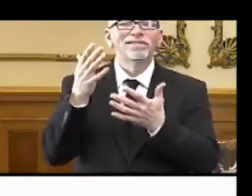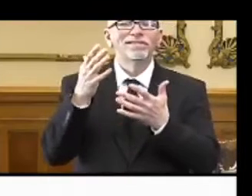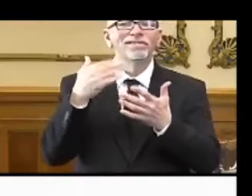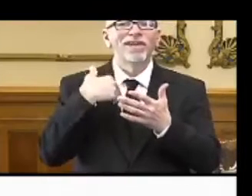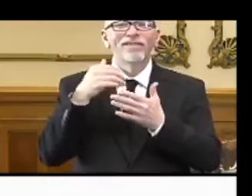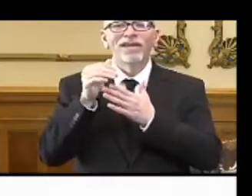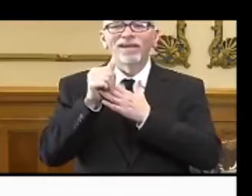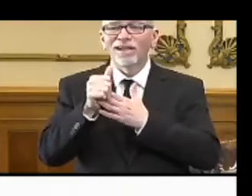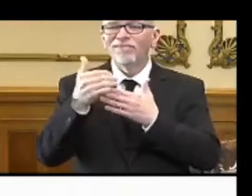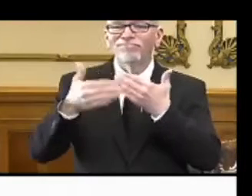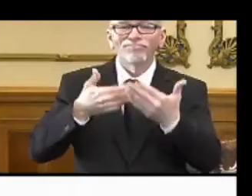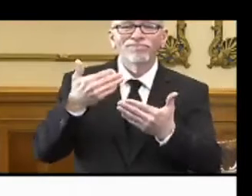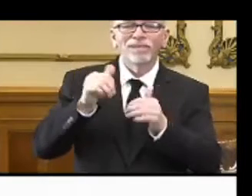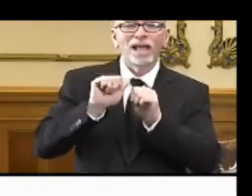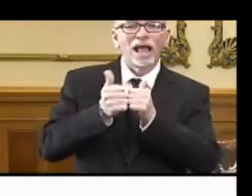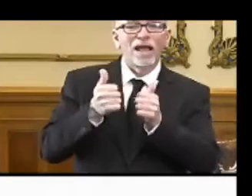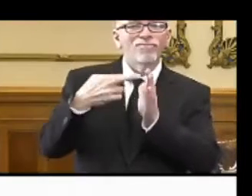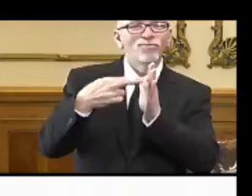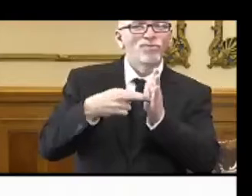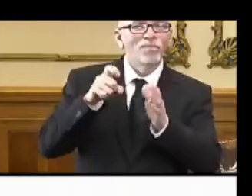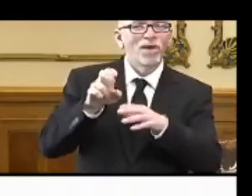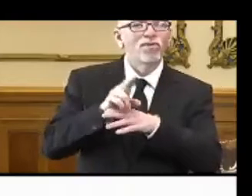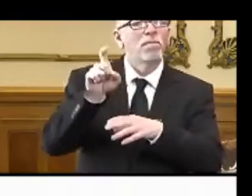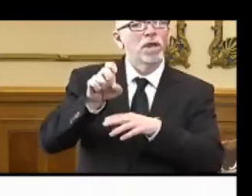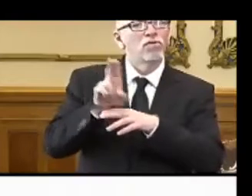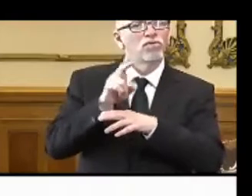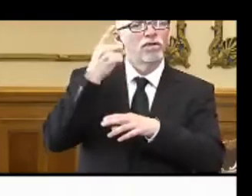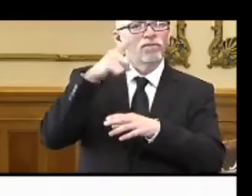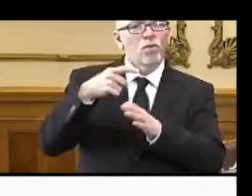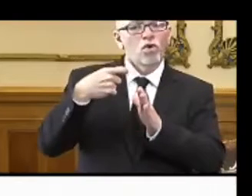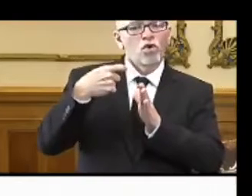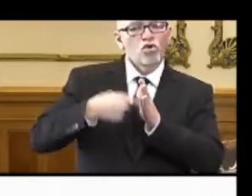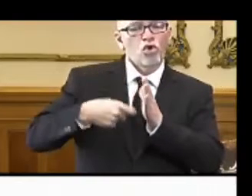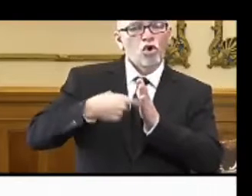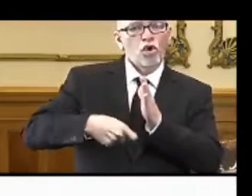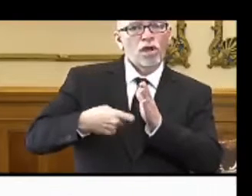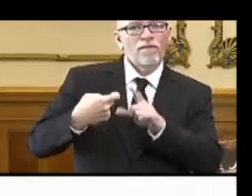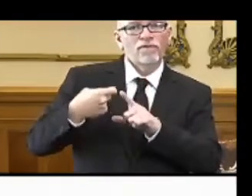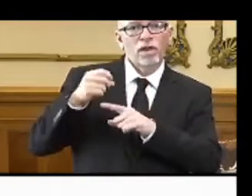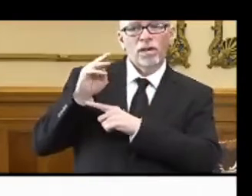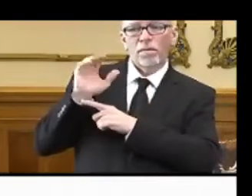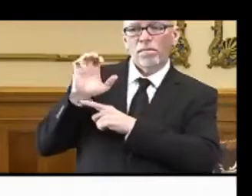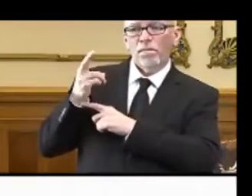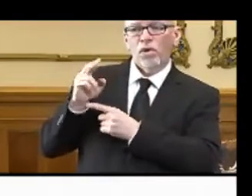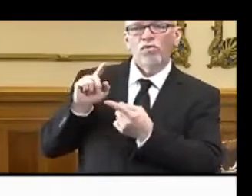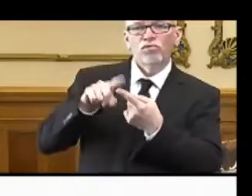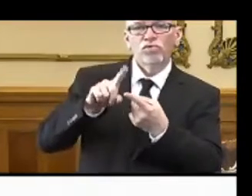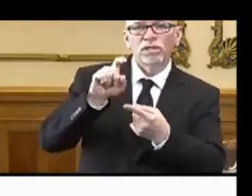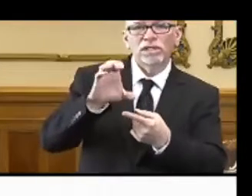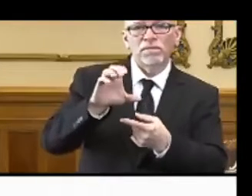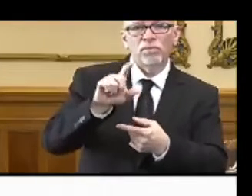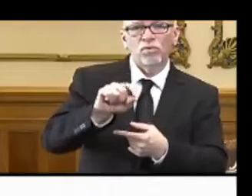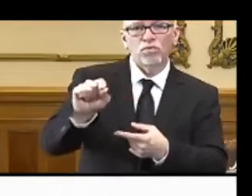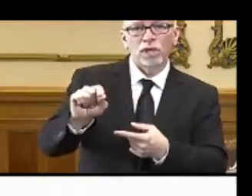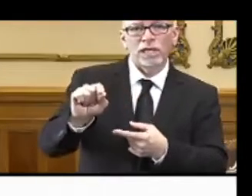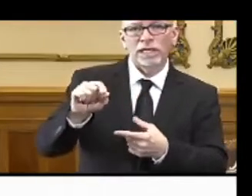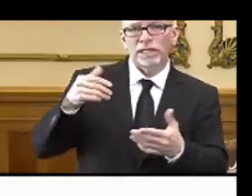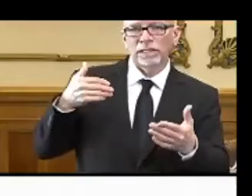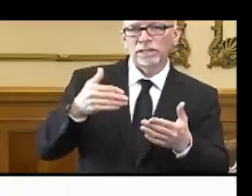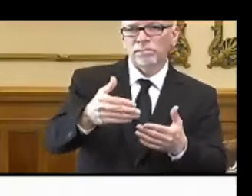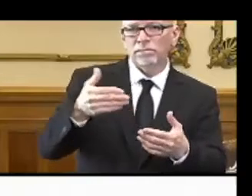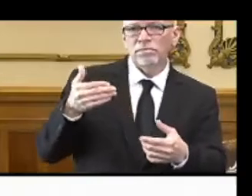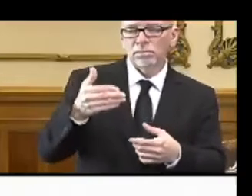guide how this money can be used. It must be used for costs incurred from March through December of 2020 that